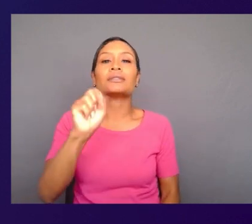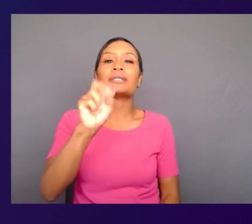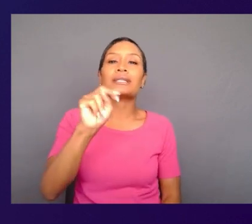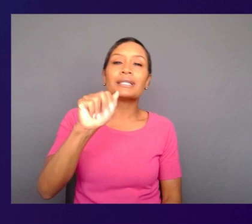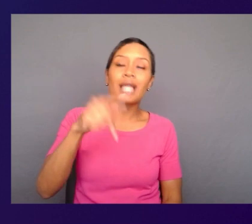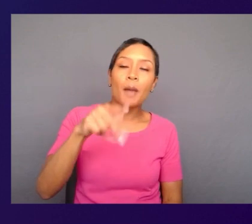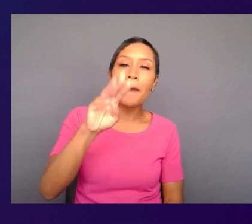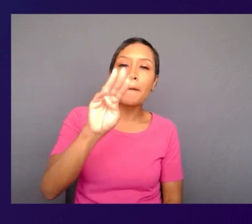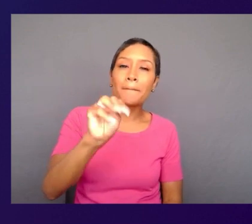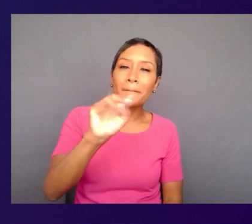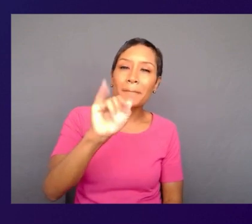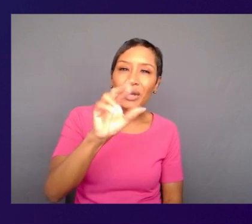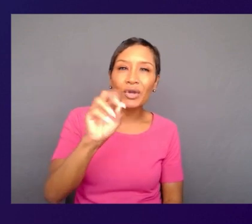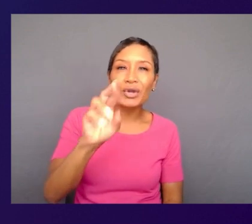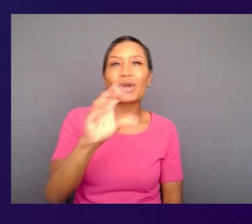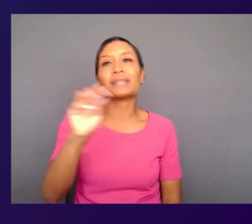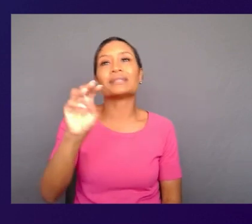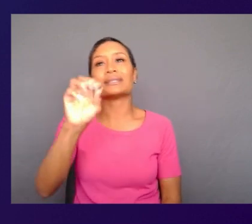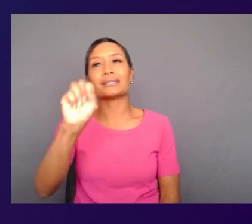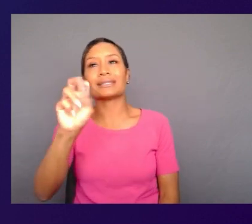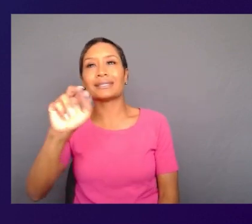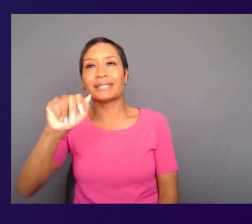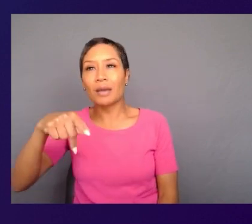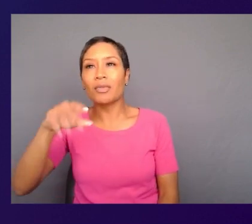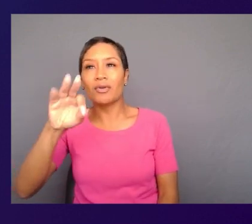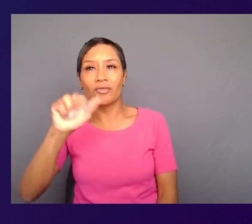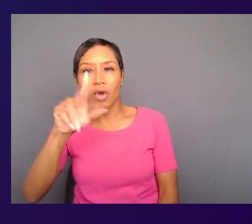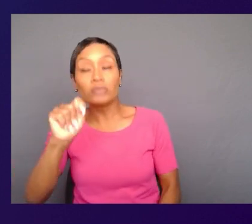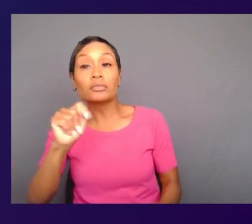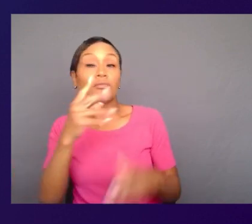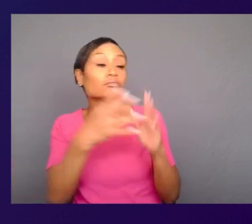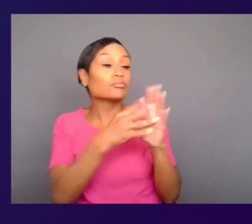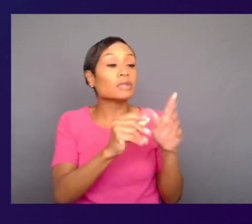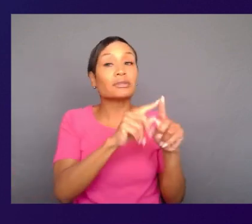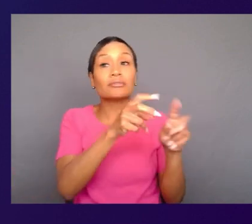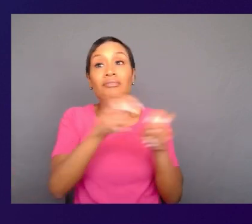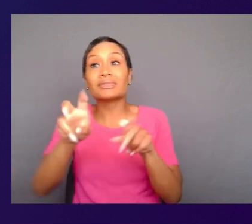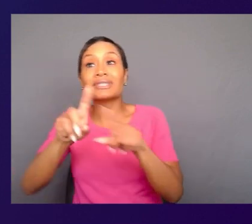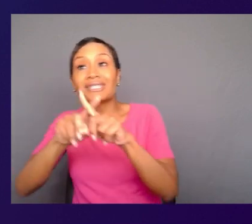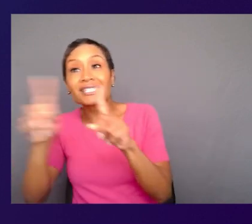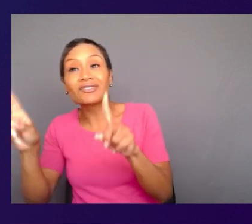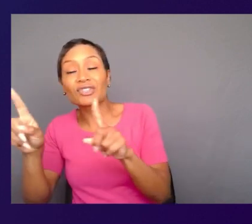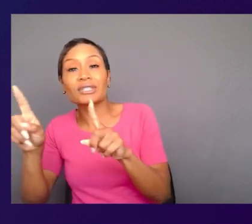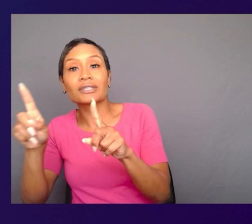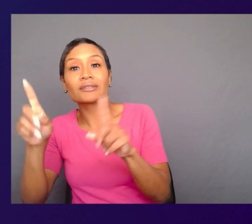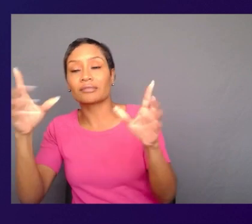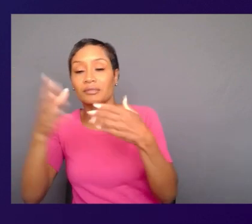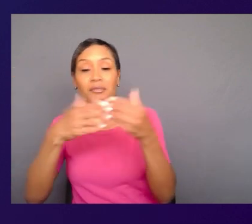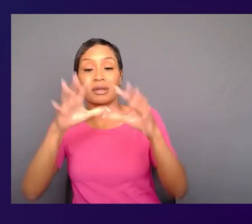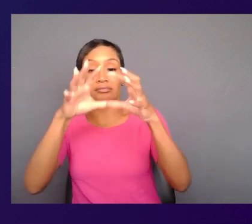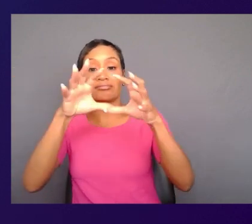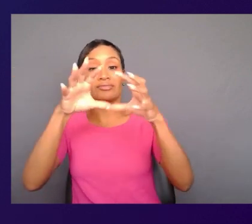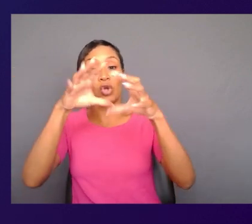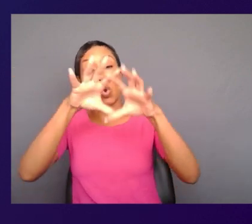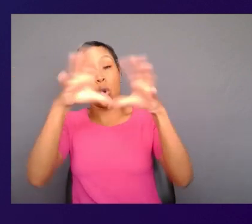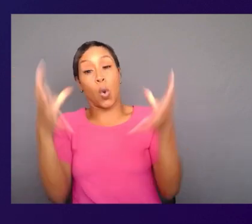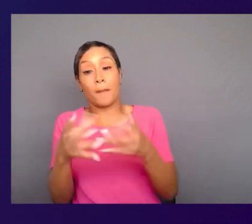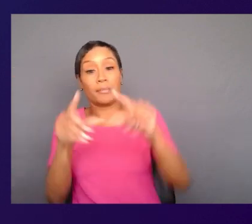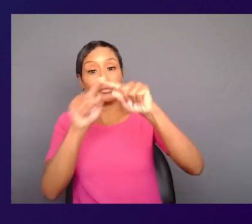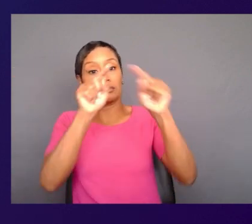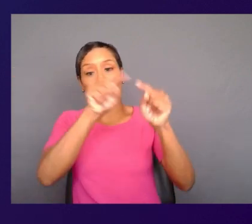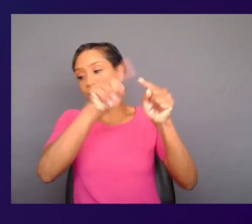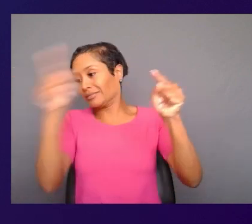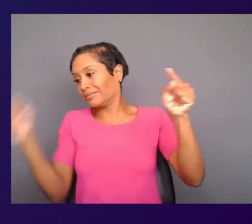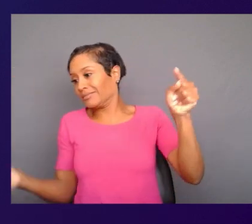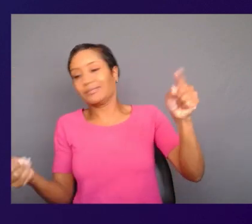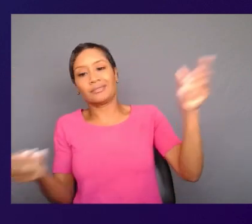to replicate data from one ONTAP system to another, even if they're on opposite ends of the globe. And with this, customers are using FSx for